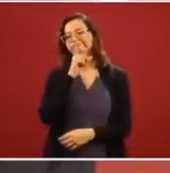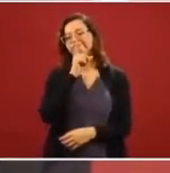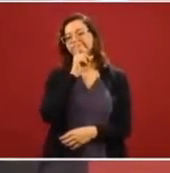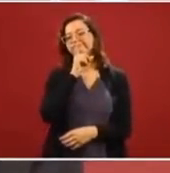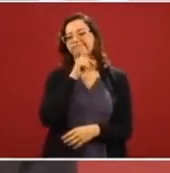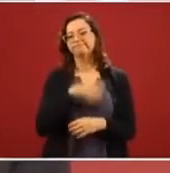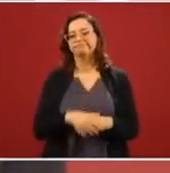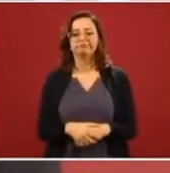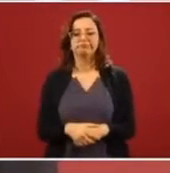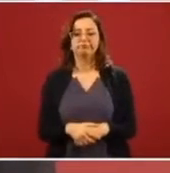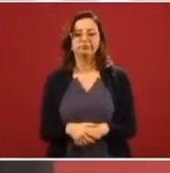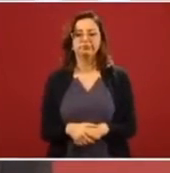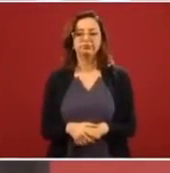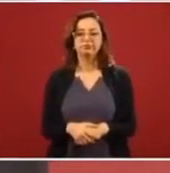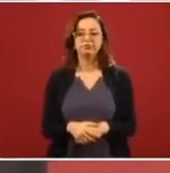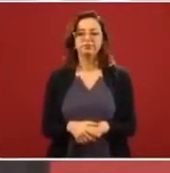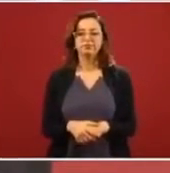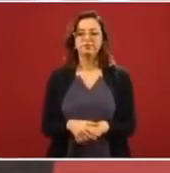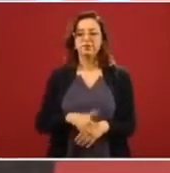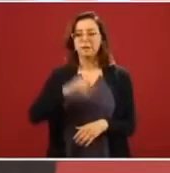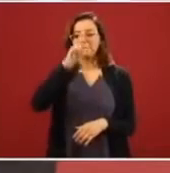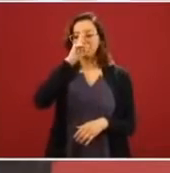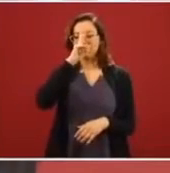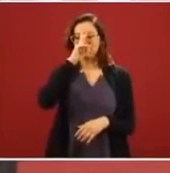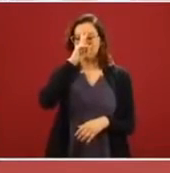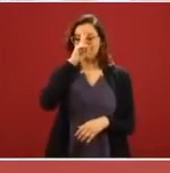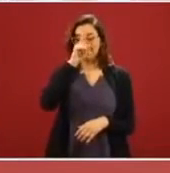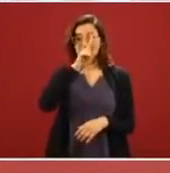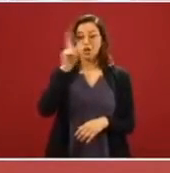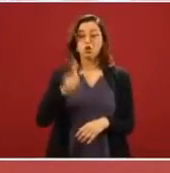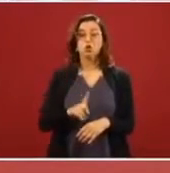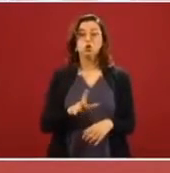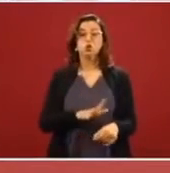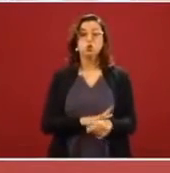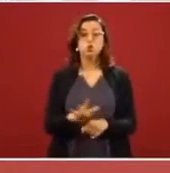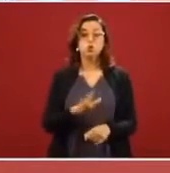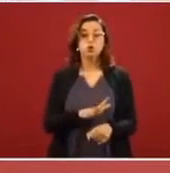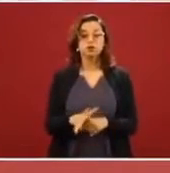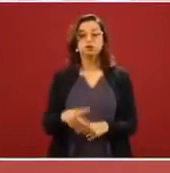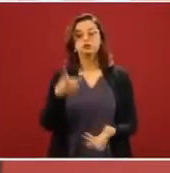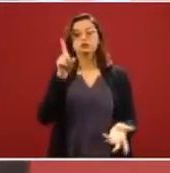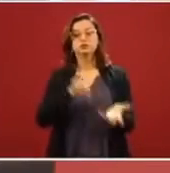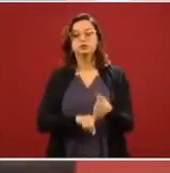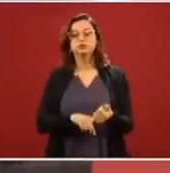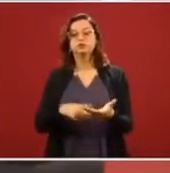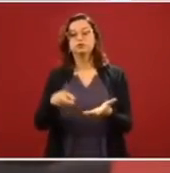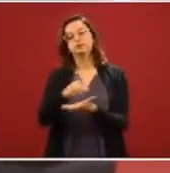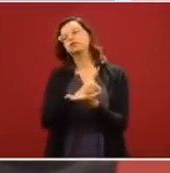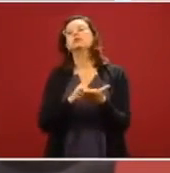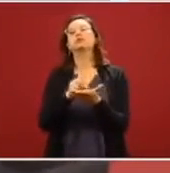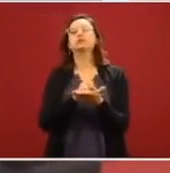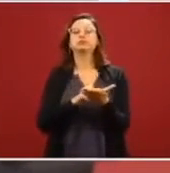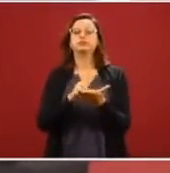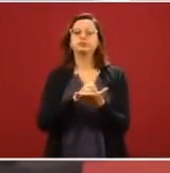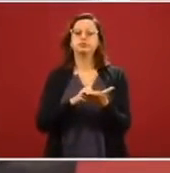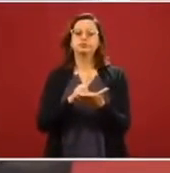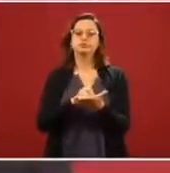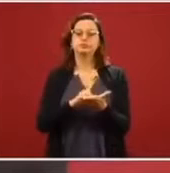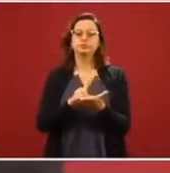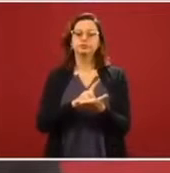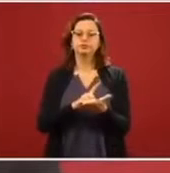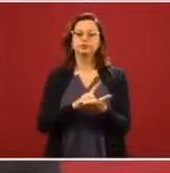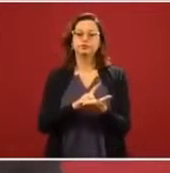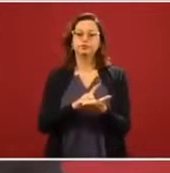Lo peor And the worst part es que is that hay drogas there are drugs que destruyen